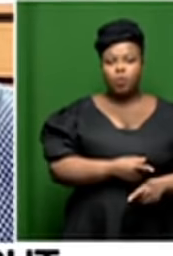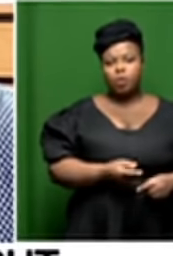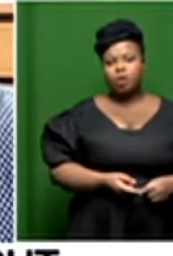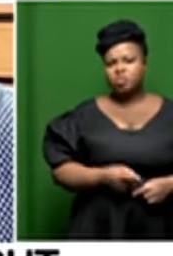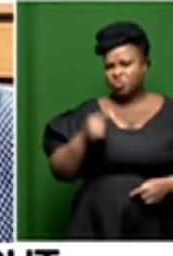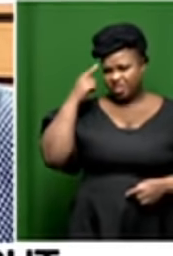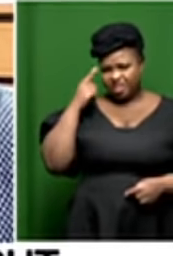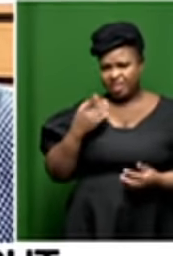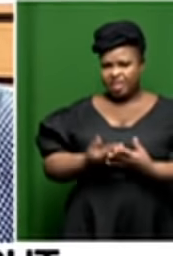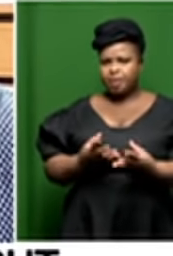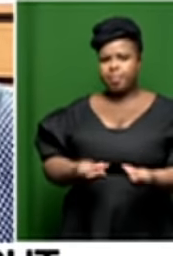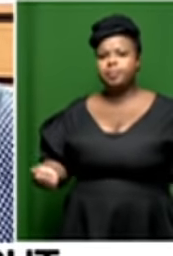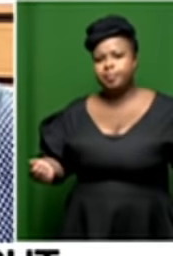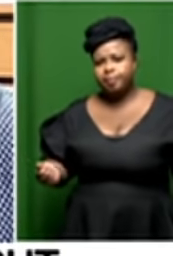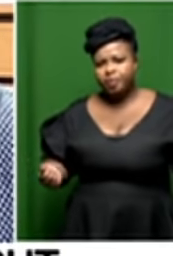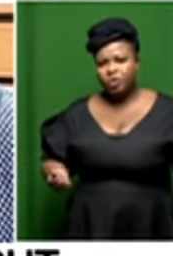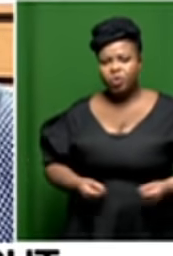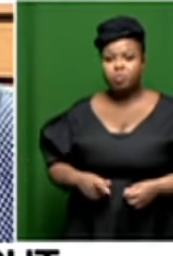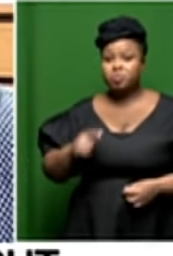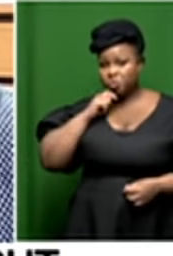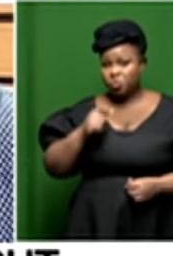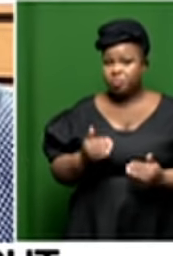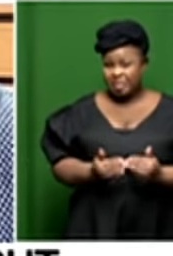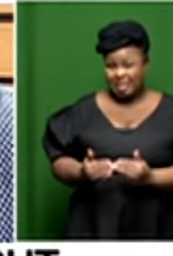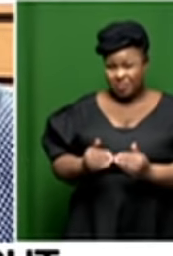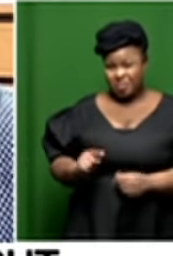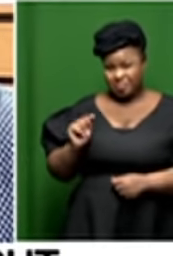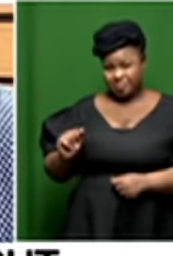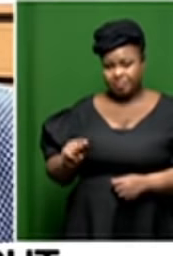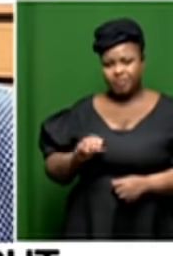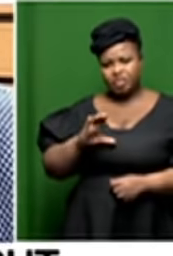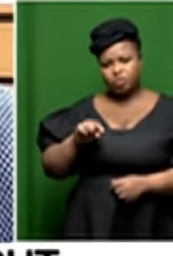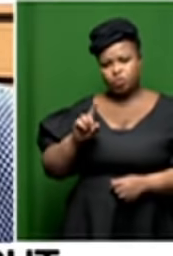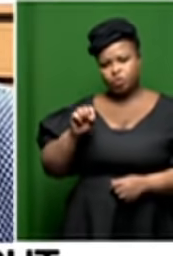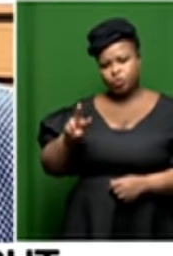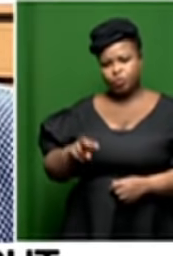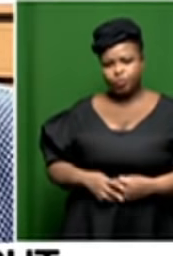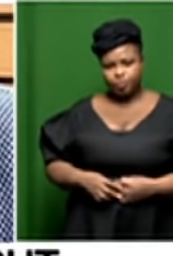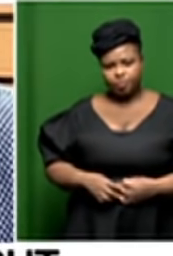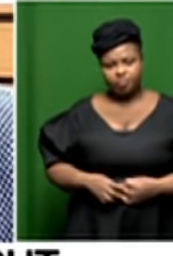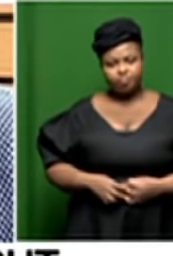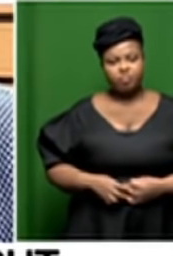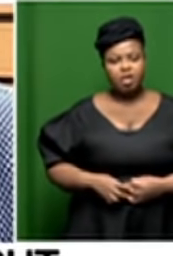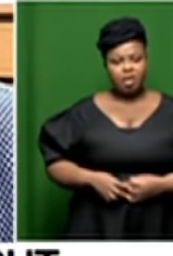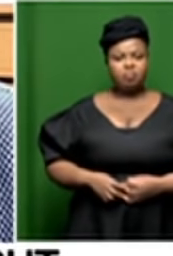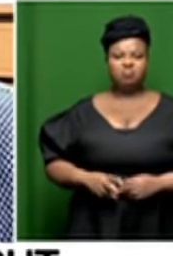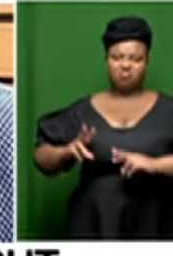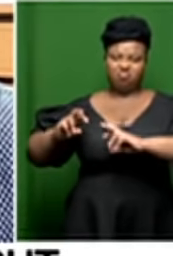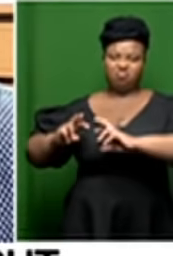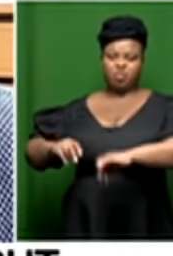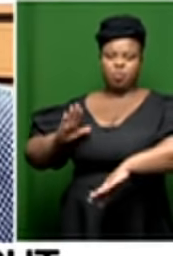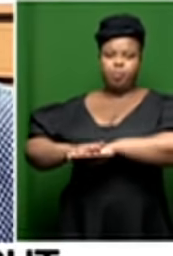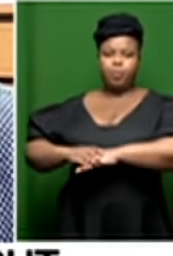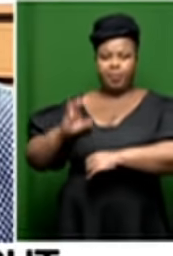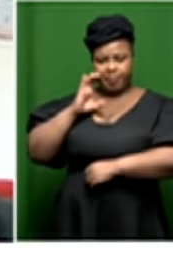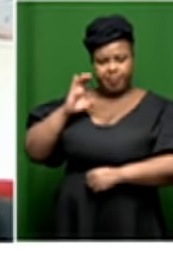think this one could die out, or do we really have to be cautious of this one? We're watching it very carefully. I think, as I say again and